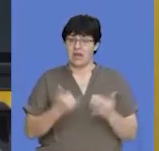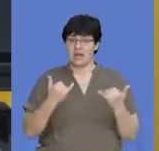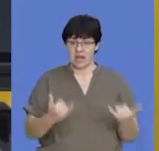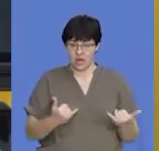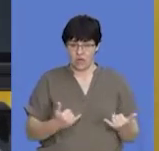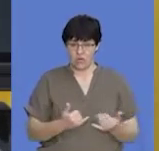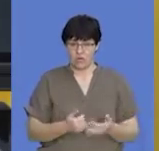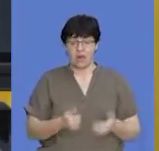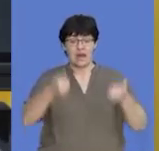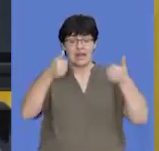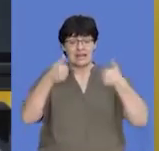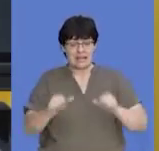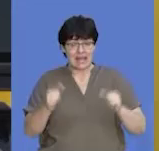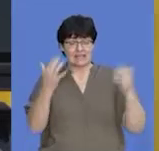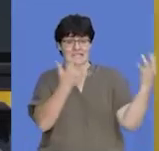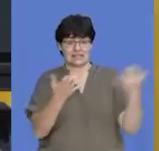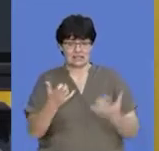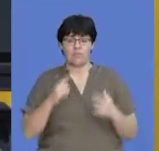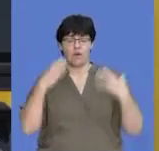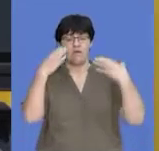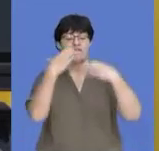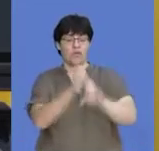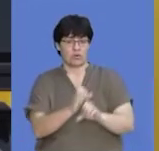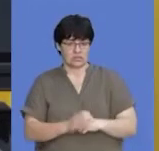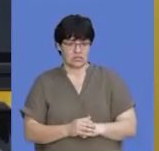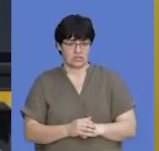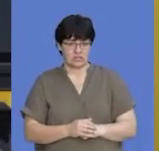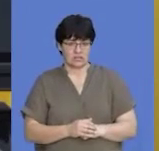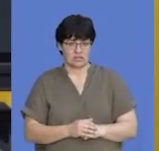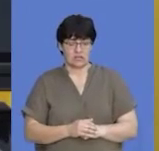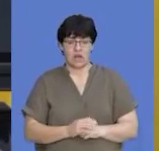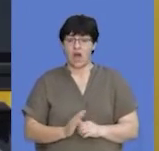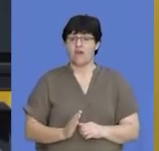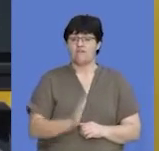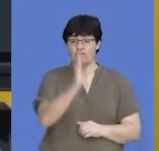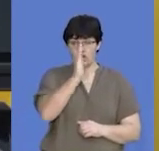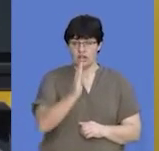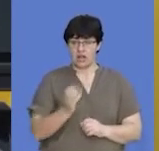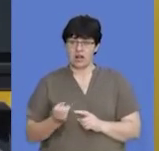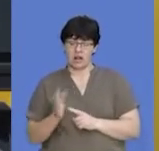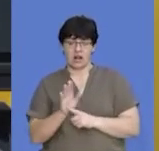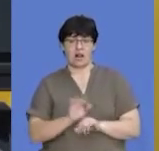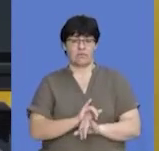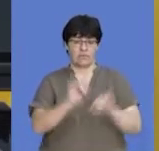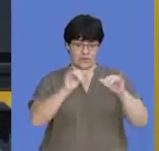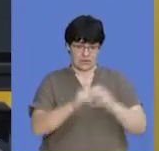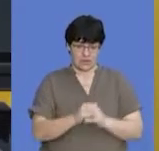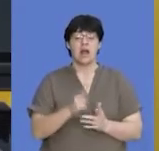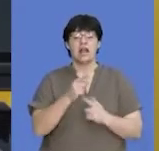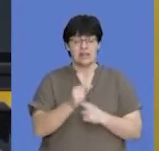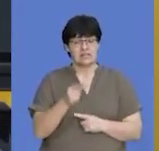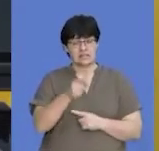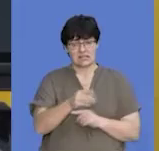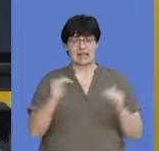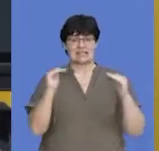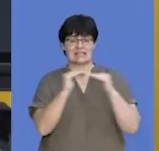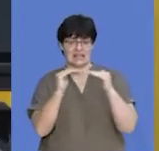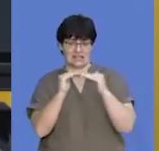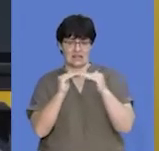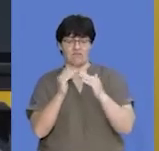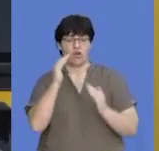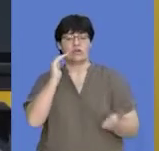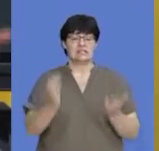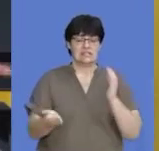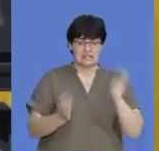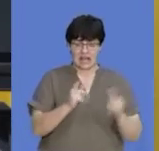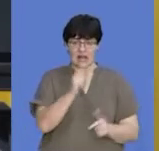Now, the next calculation that you should be focusing on is vertical exaggeration. This is standardized according to the